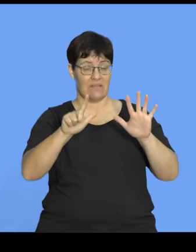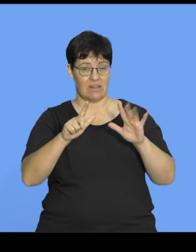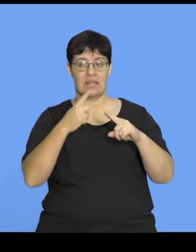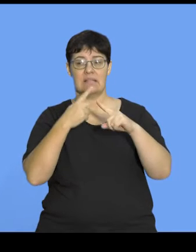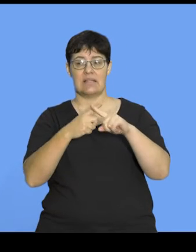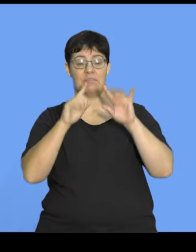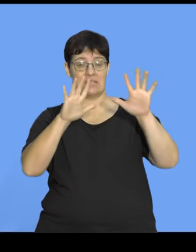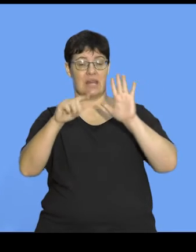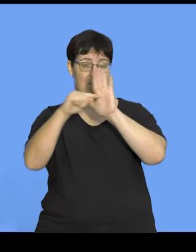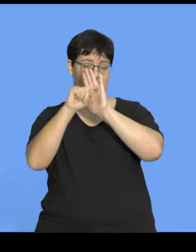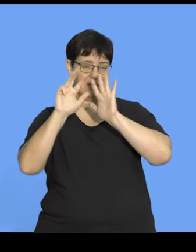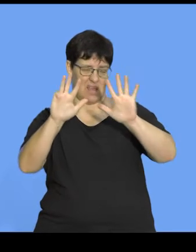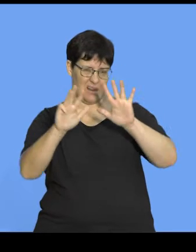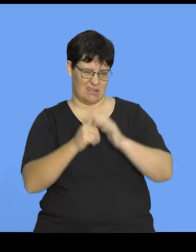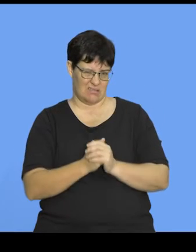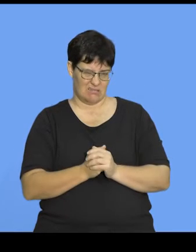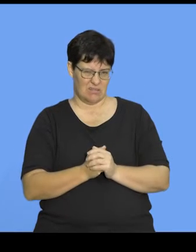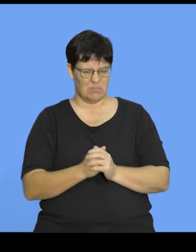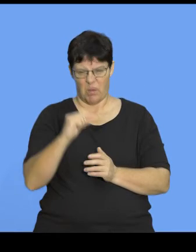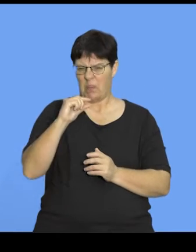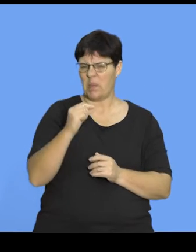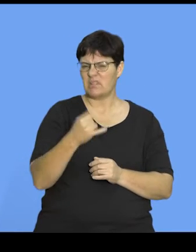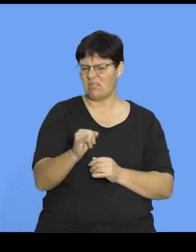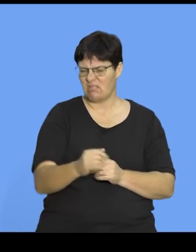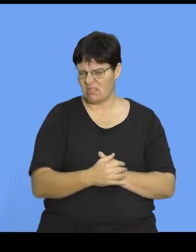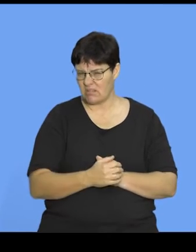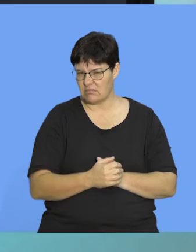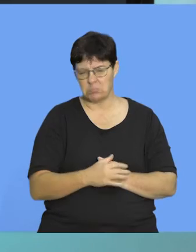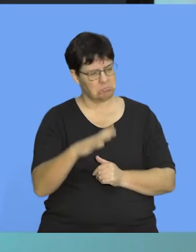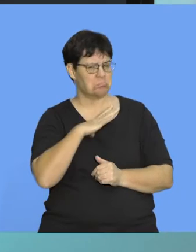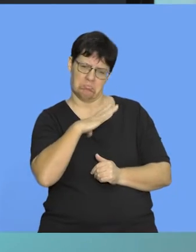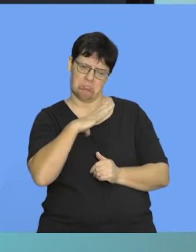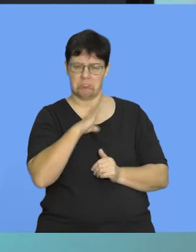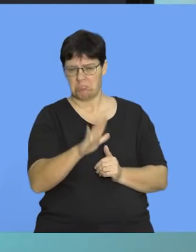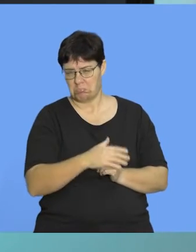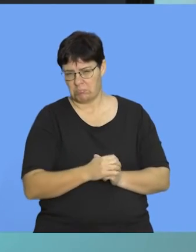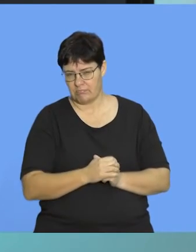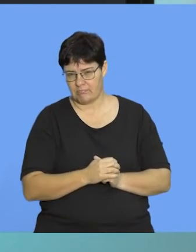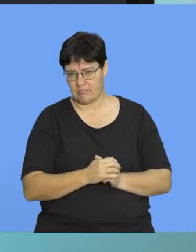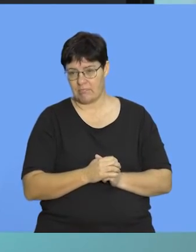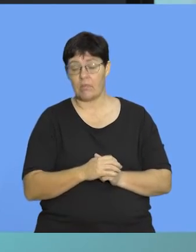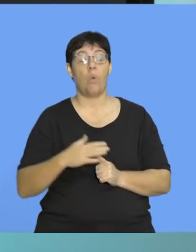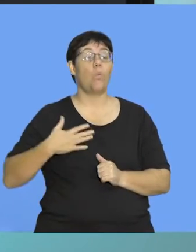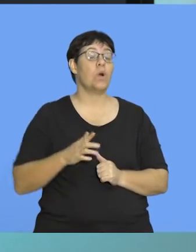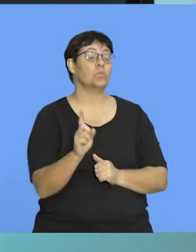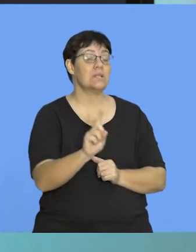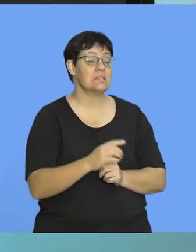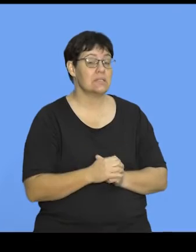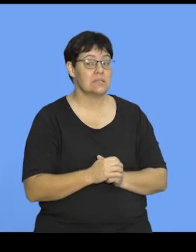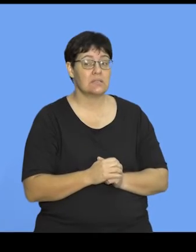10 to the minus 9. That's quite small. We're good with that. What they